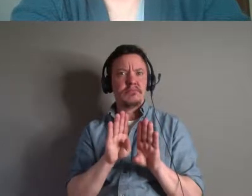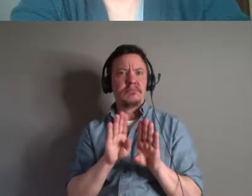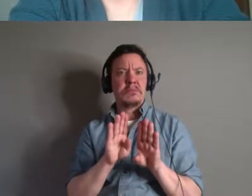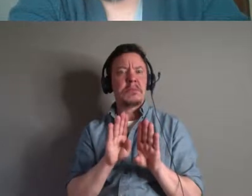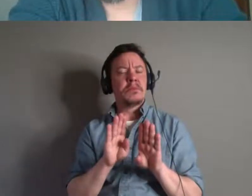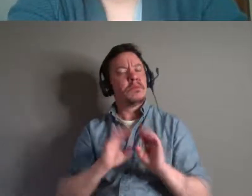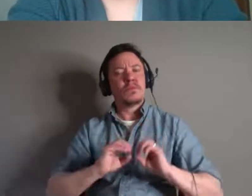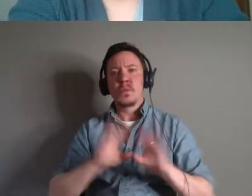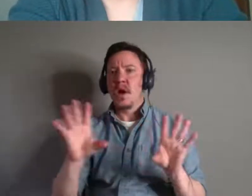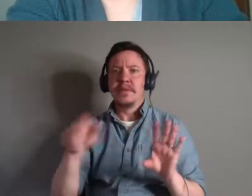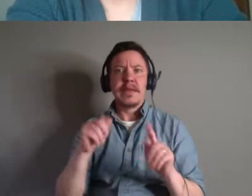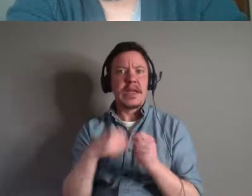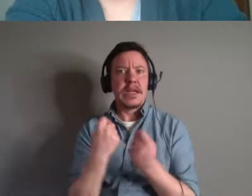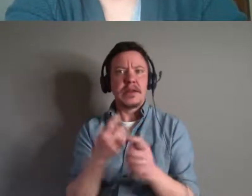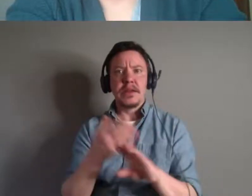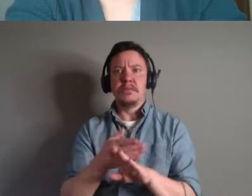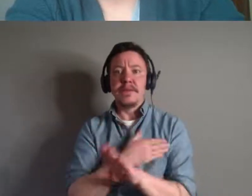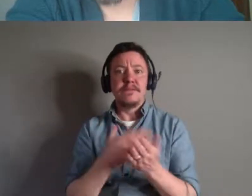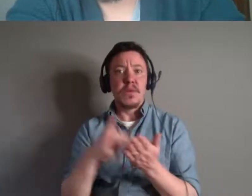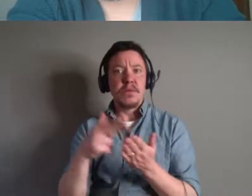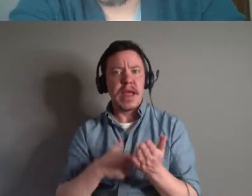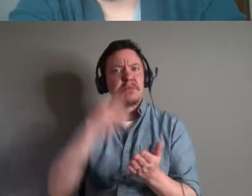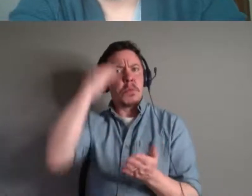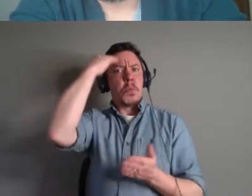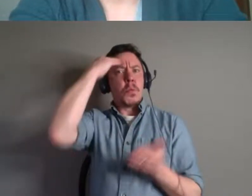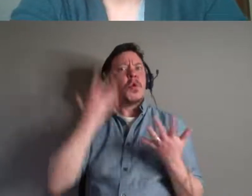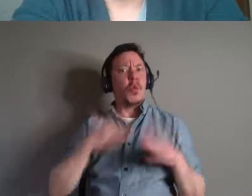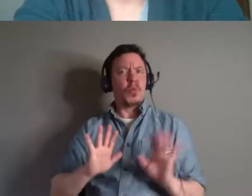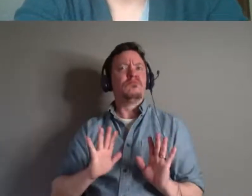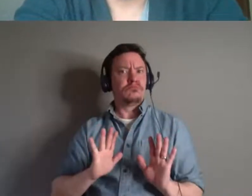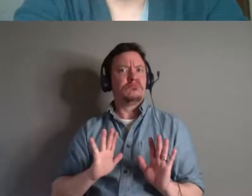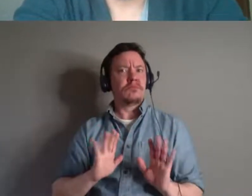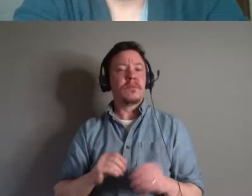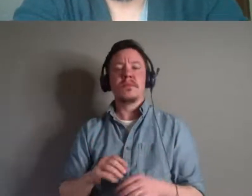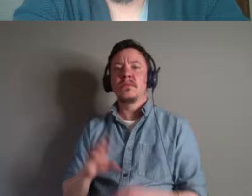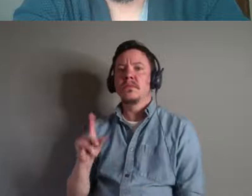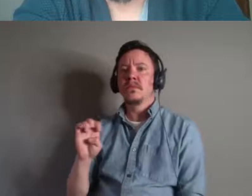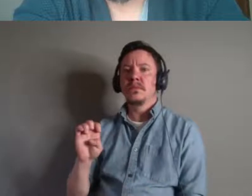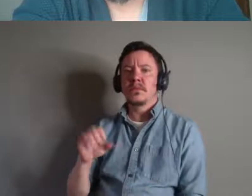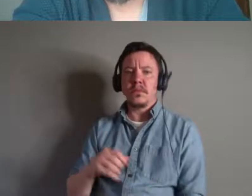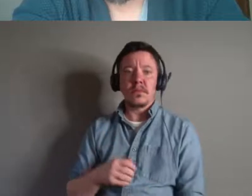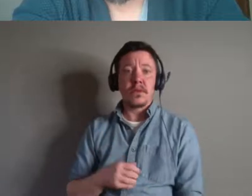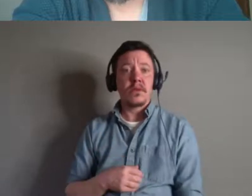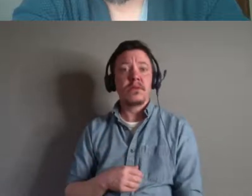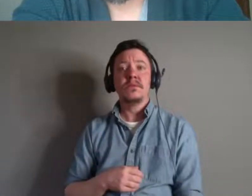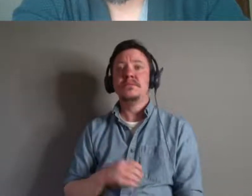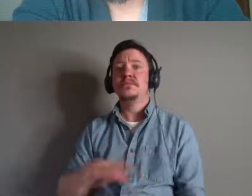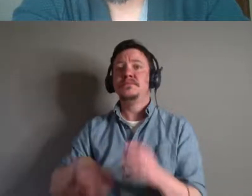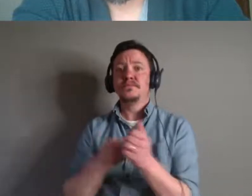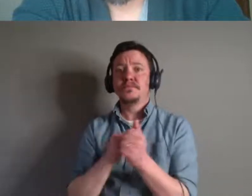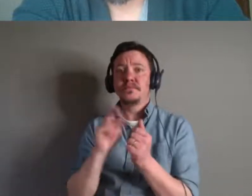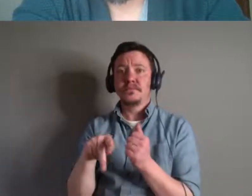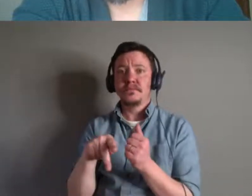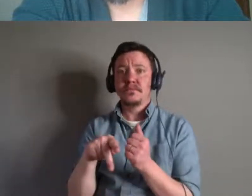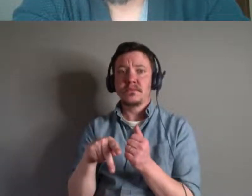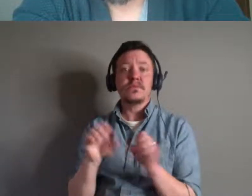artist team, before they do any work, will know that answer. Yeah. And so on the heels of that,